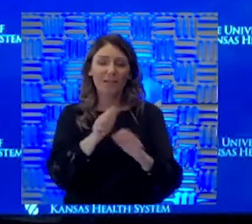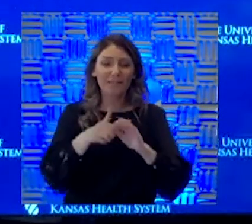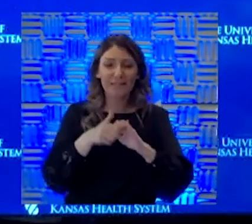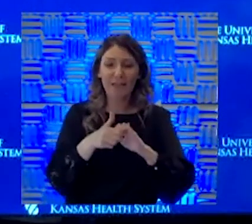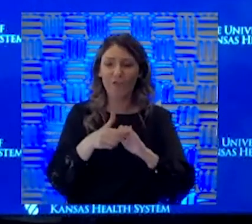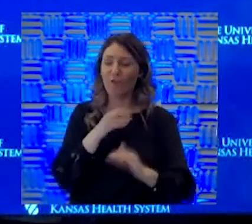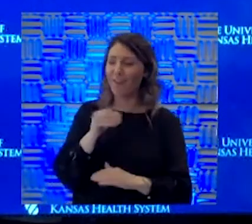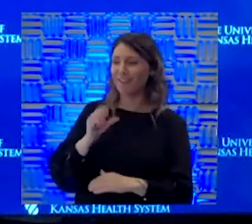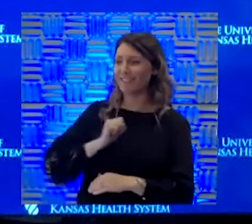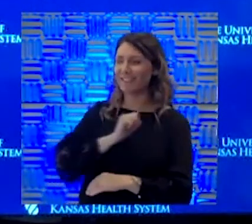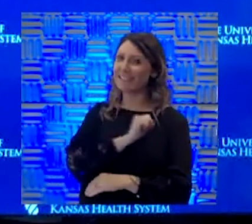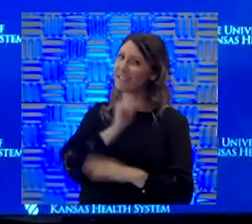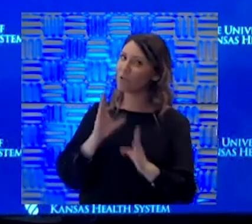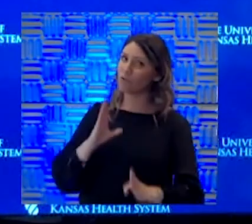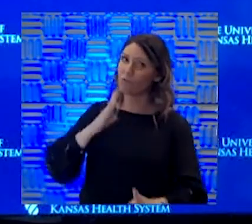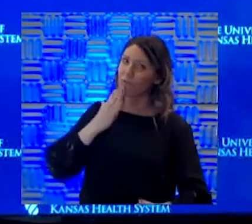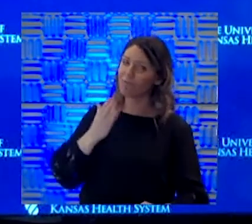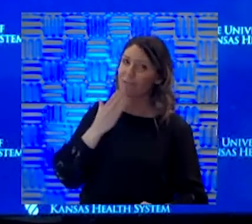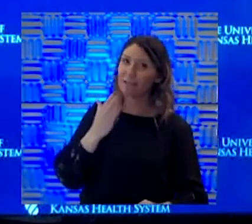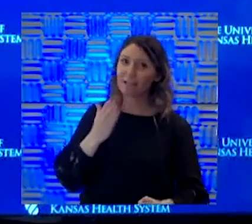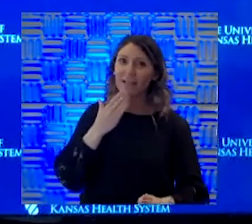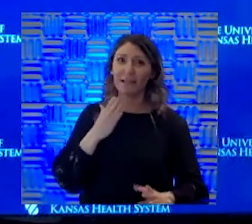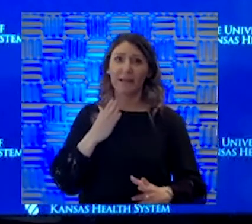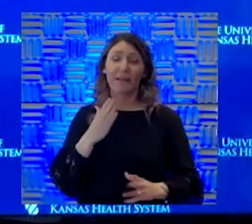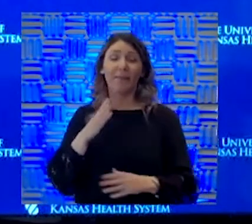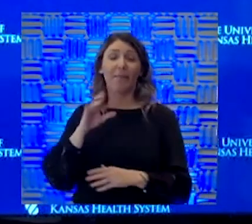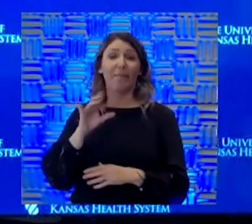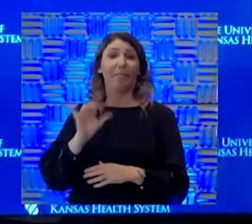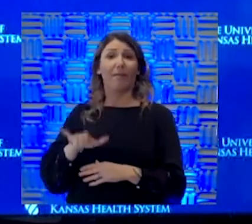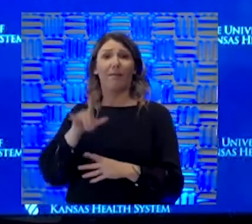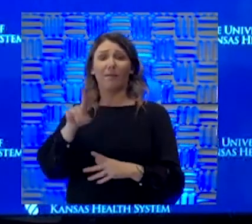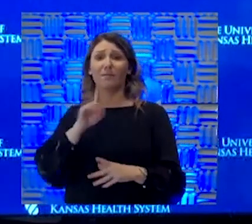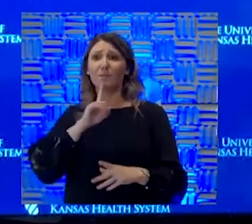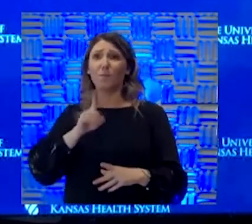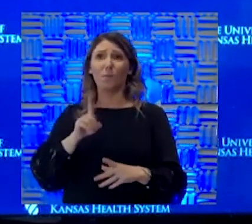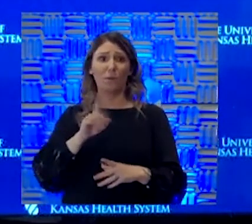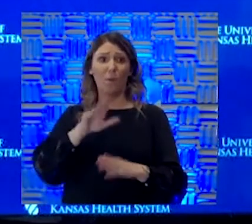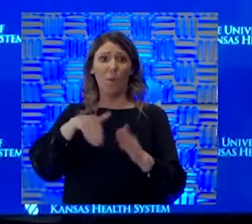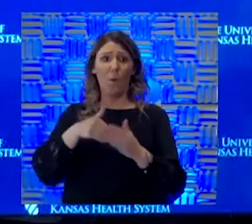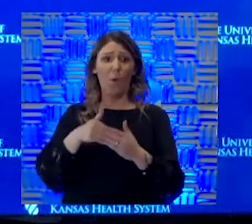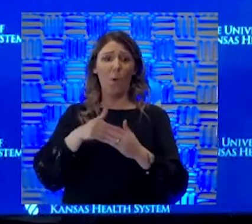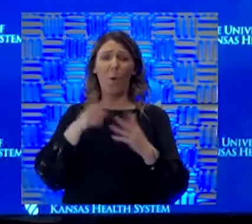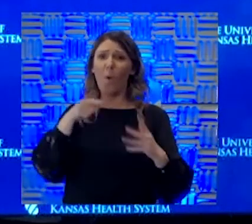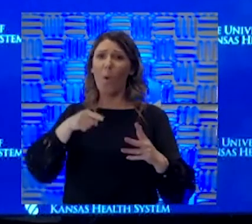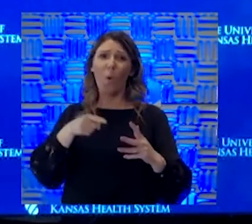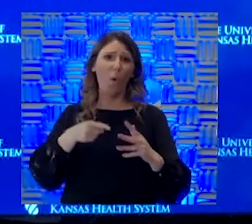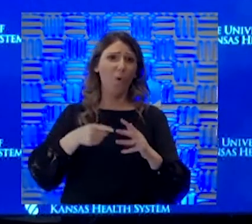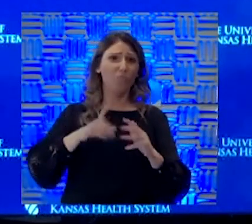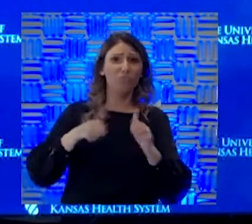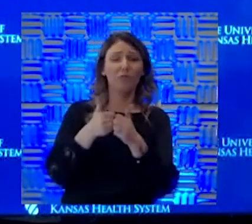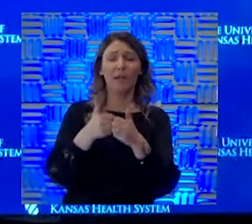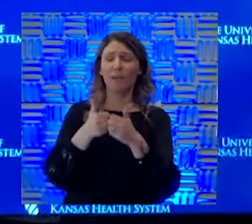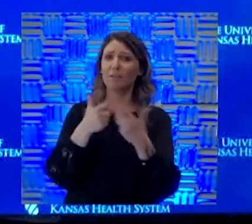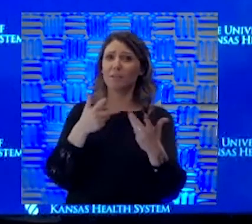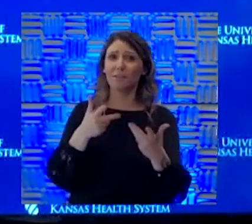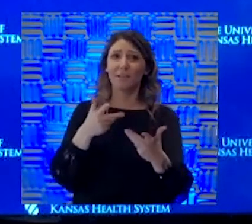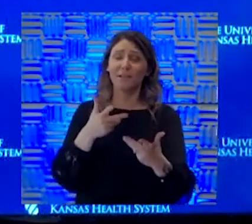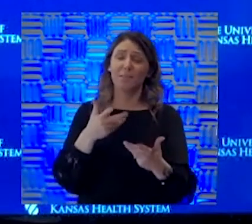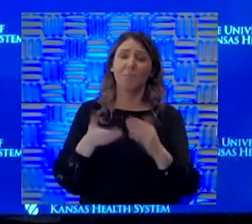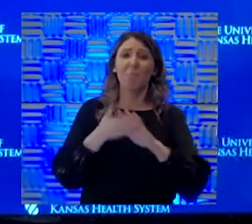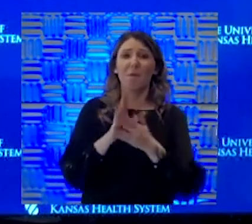out again to you. The spirit of bipartisanship, I think, has made this whole battle a lot easier. And we say thank you. And thank you to your